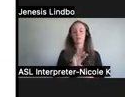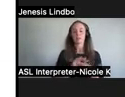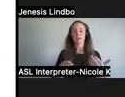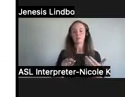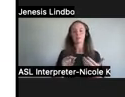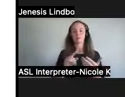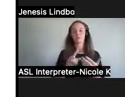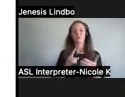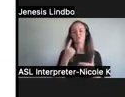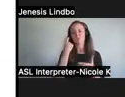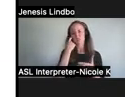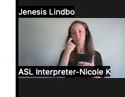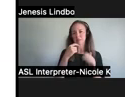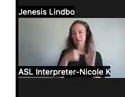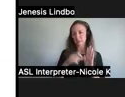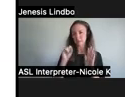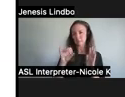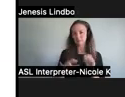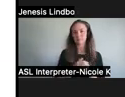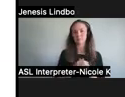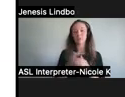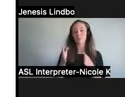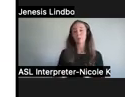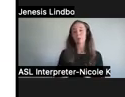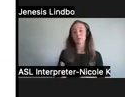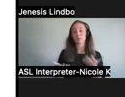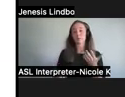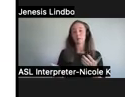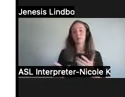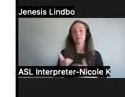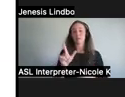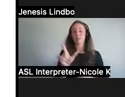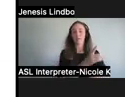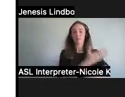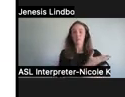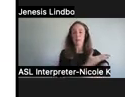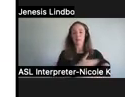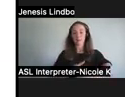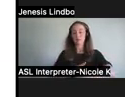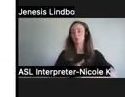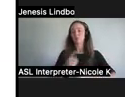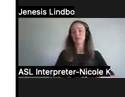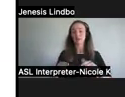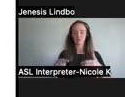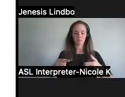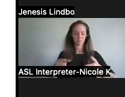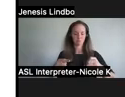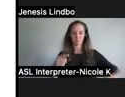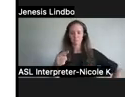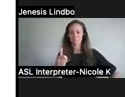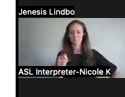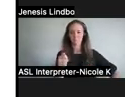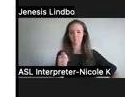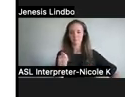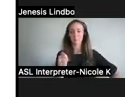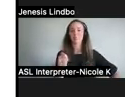examples we talked about earlier. So for an individual who might have a left-sided amputation who can't access the left side of the controller, we can